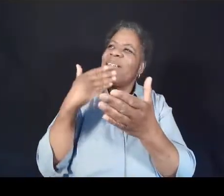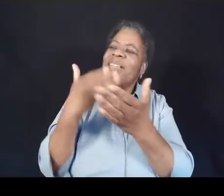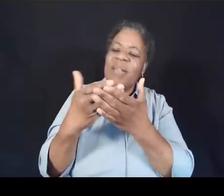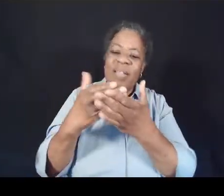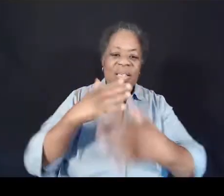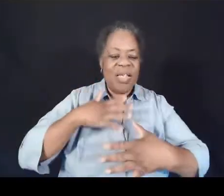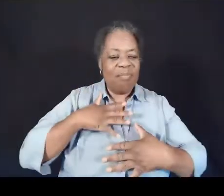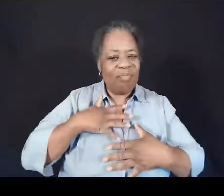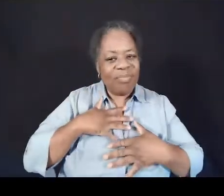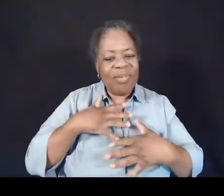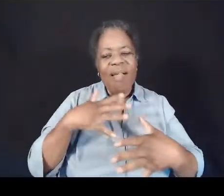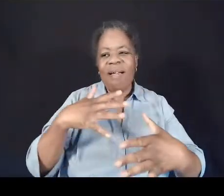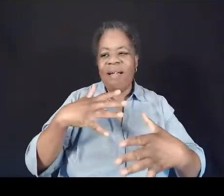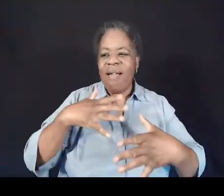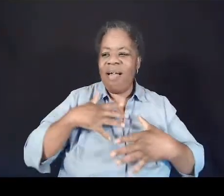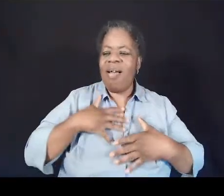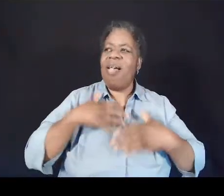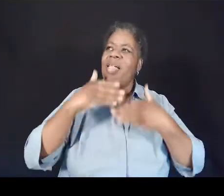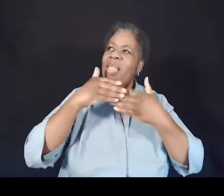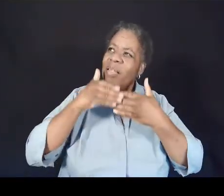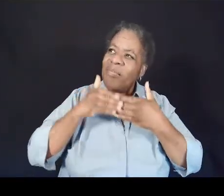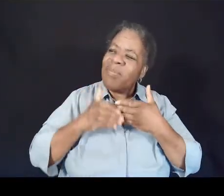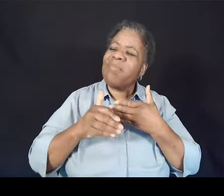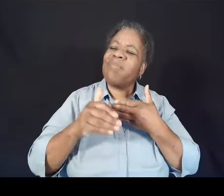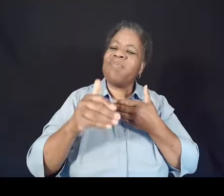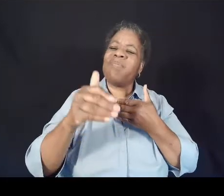Every breath that I am